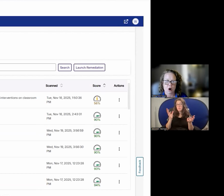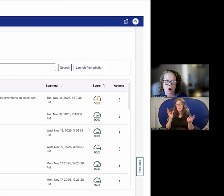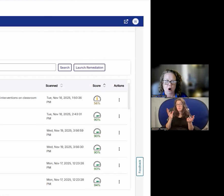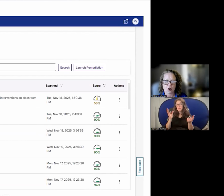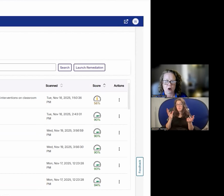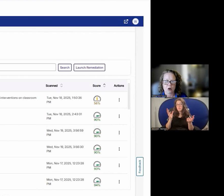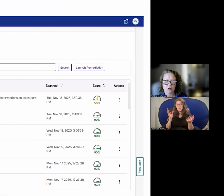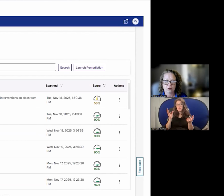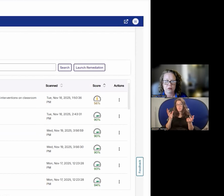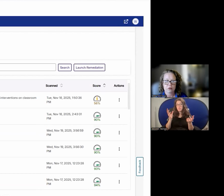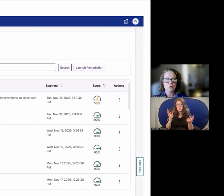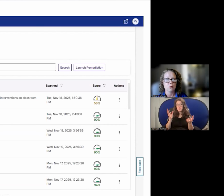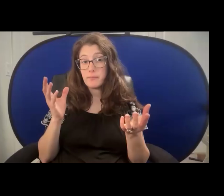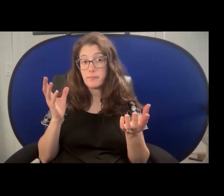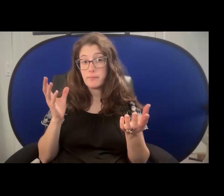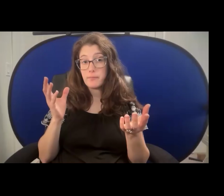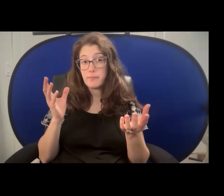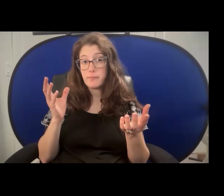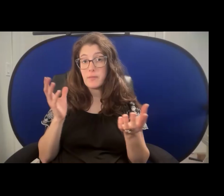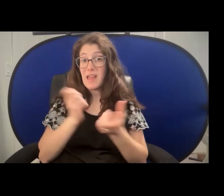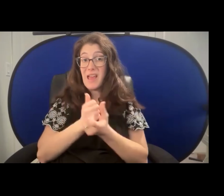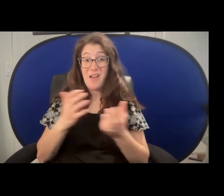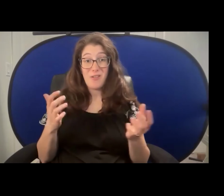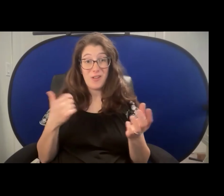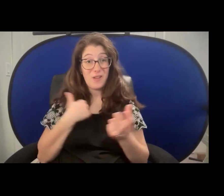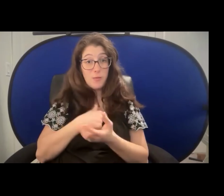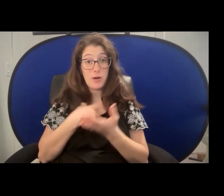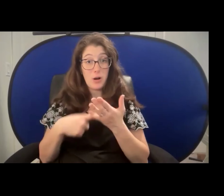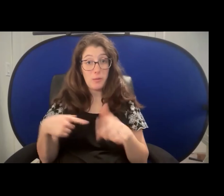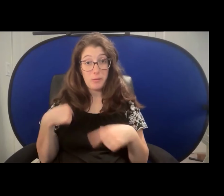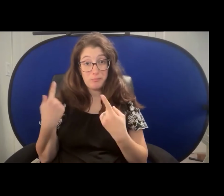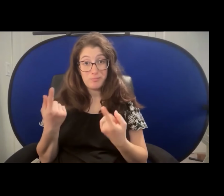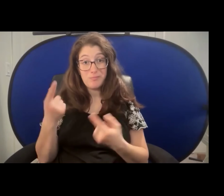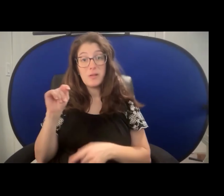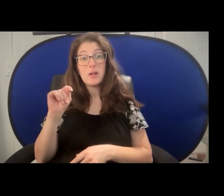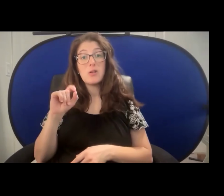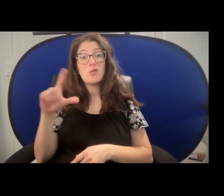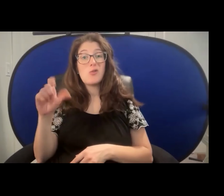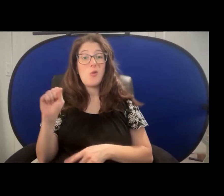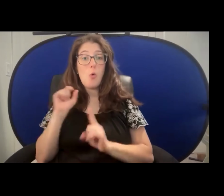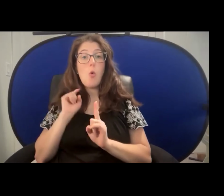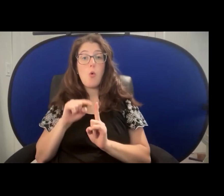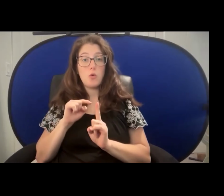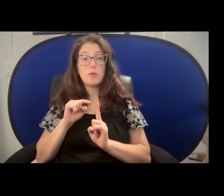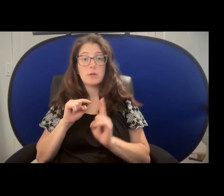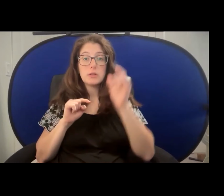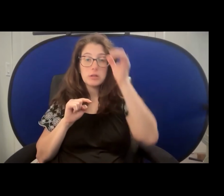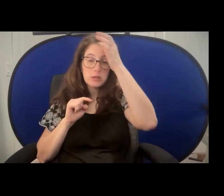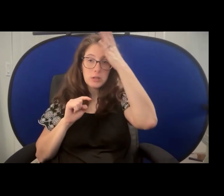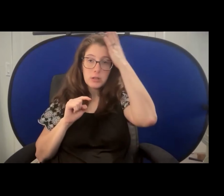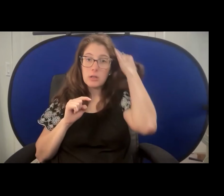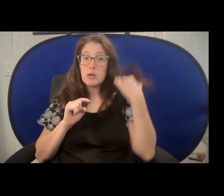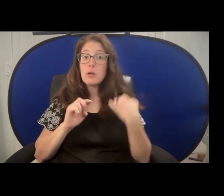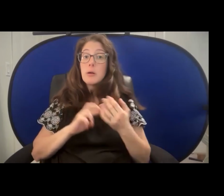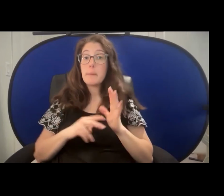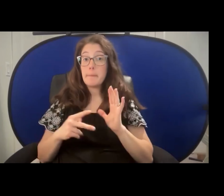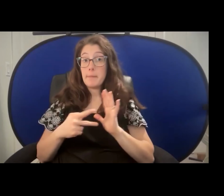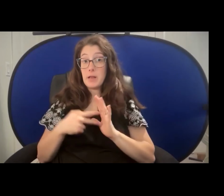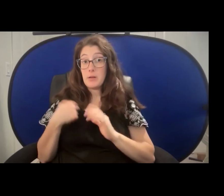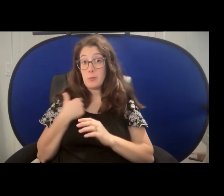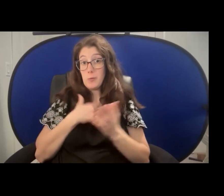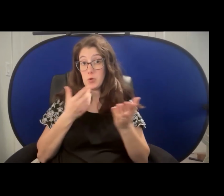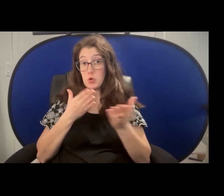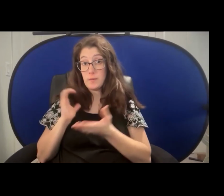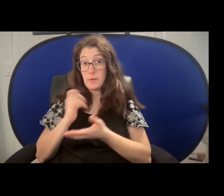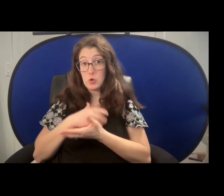things are tools. So these are going to make it easier for us to serve our